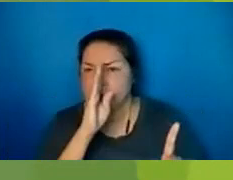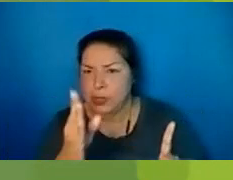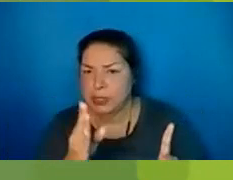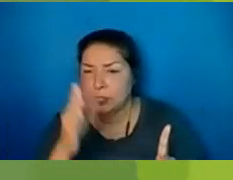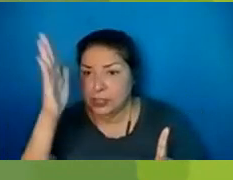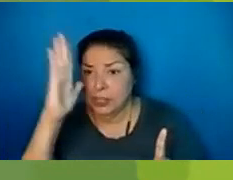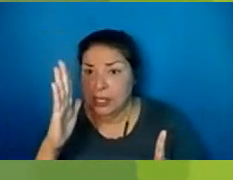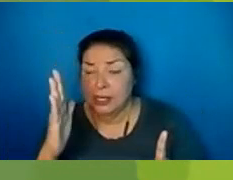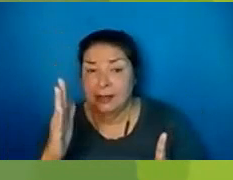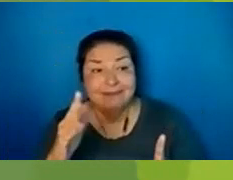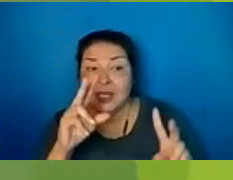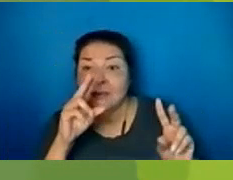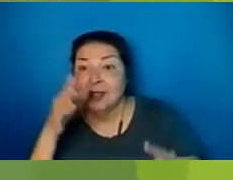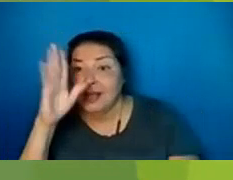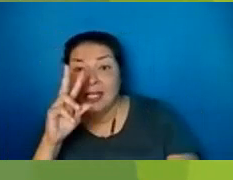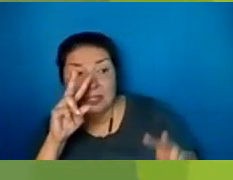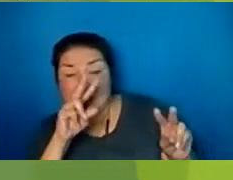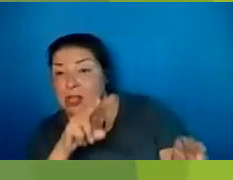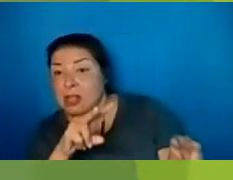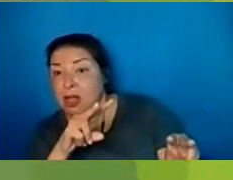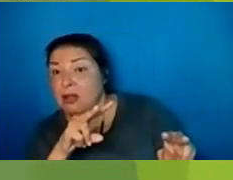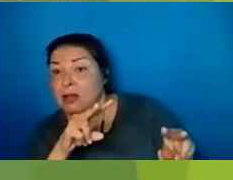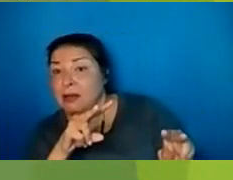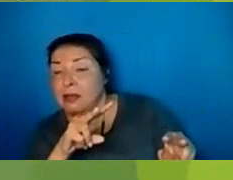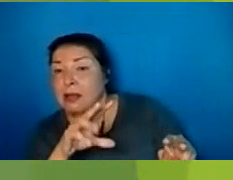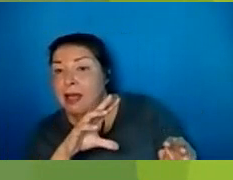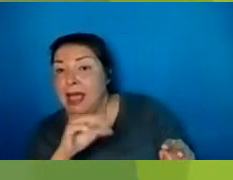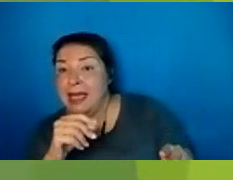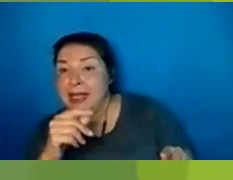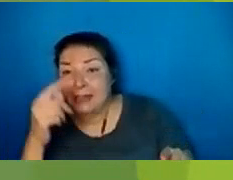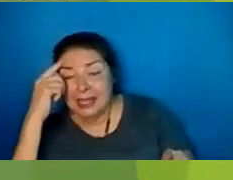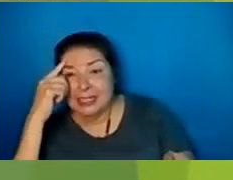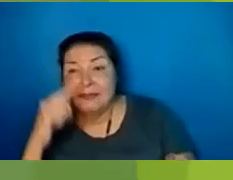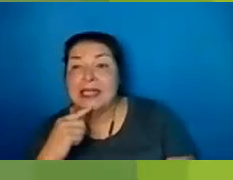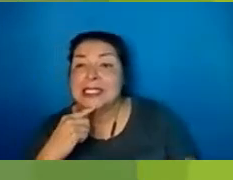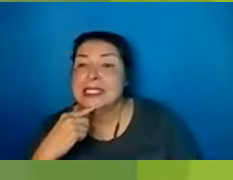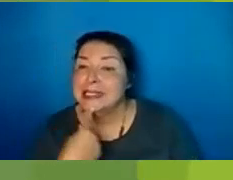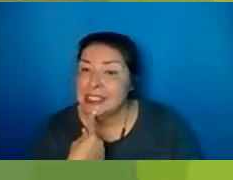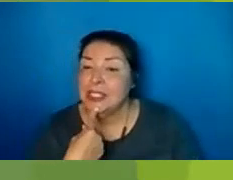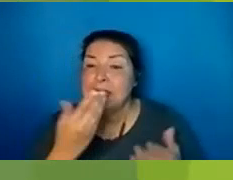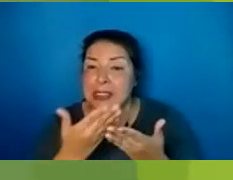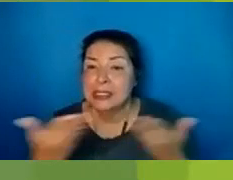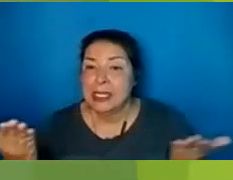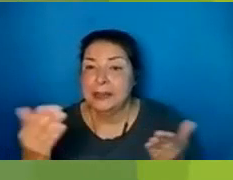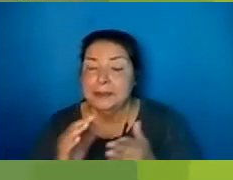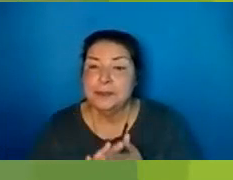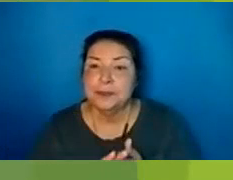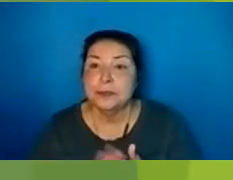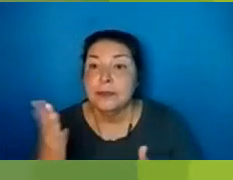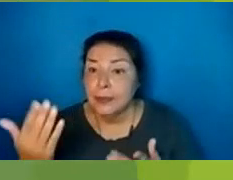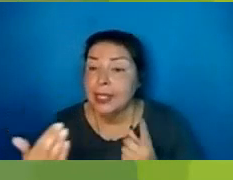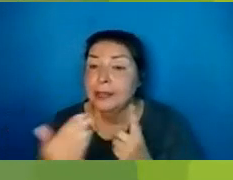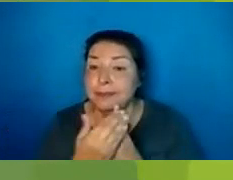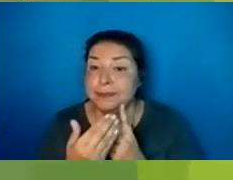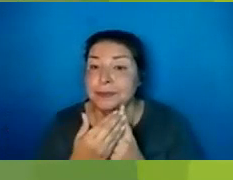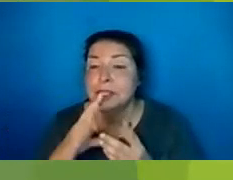God looks at this as a very serious matter. And in fact, I'm reminded of a